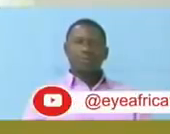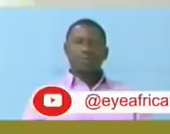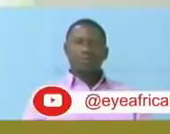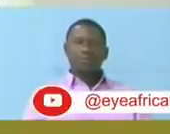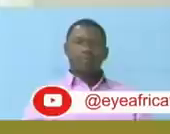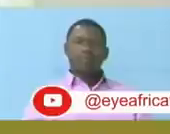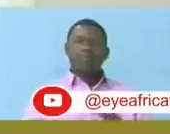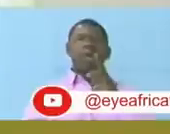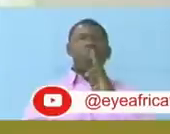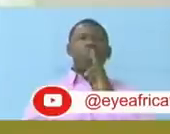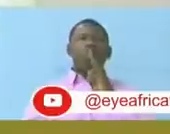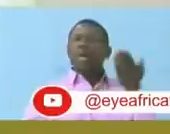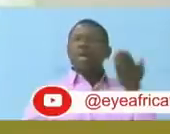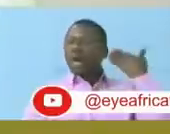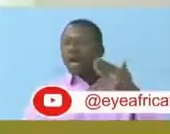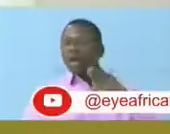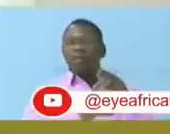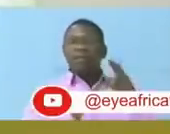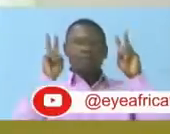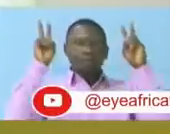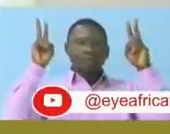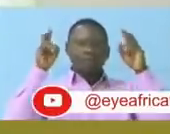By the Jamme